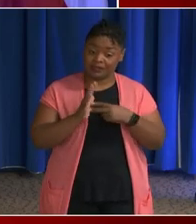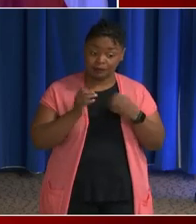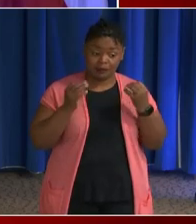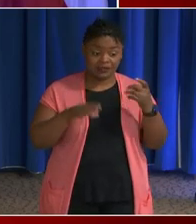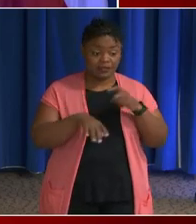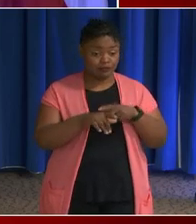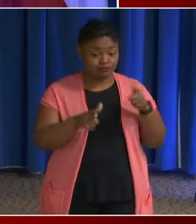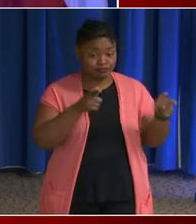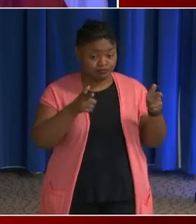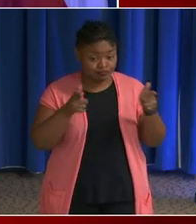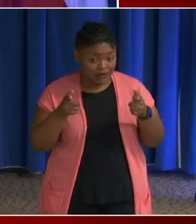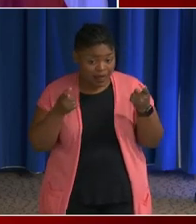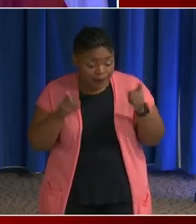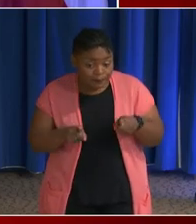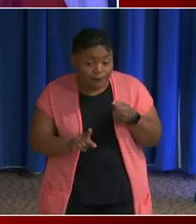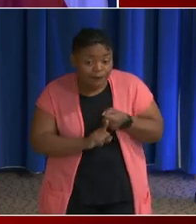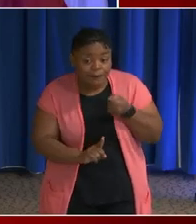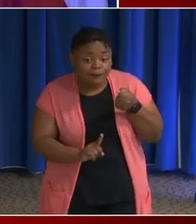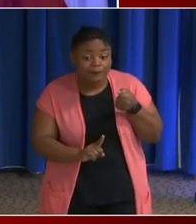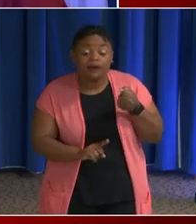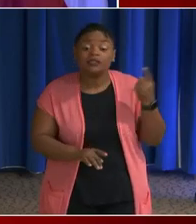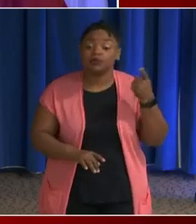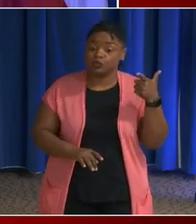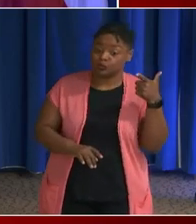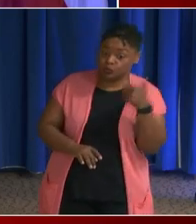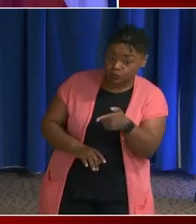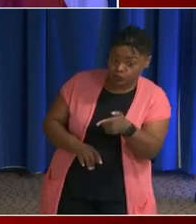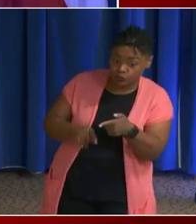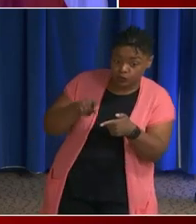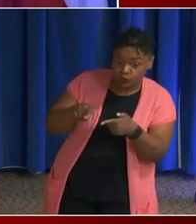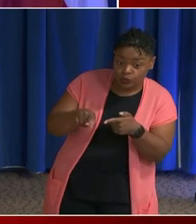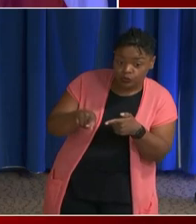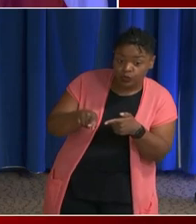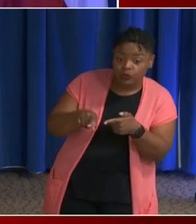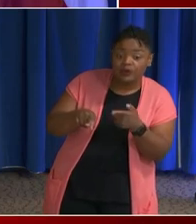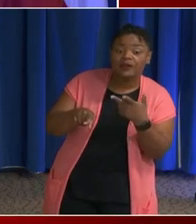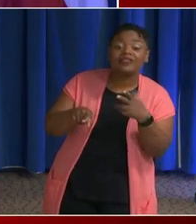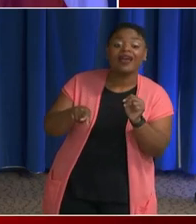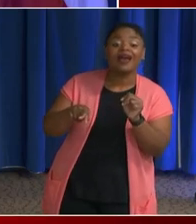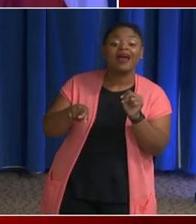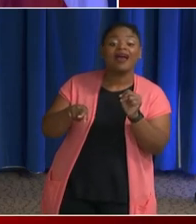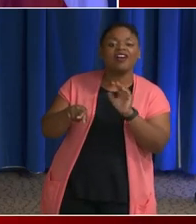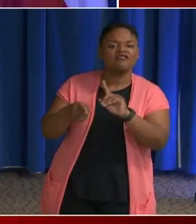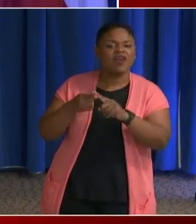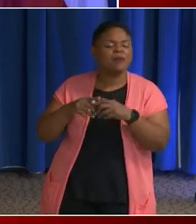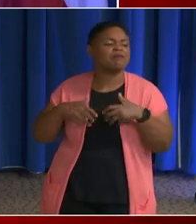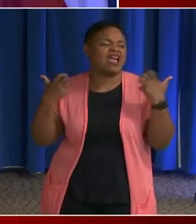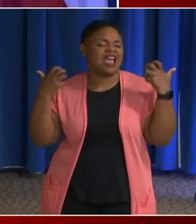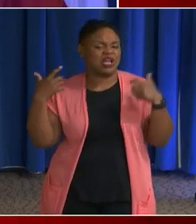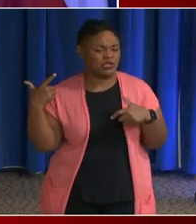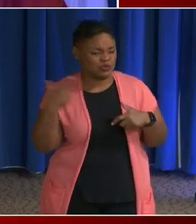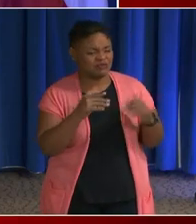is that somebody is shot, then there's retaliation, then there's retaliation to the retaliation, cyclical in that sense.